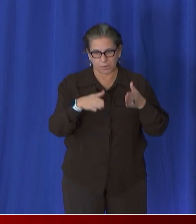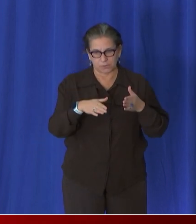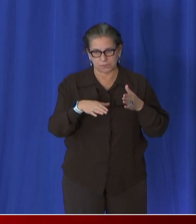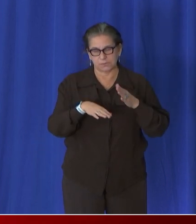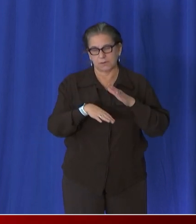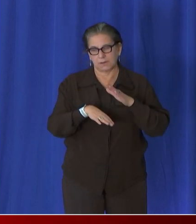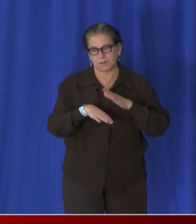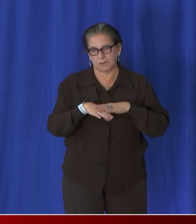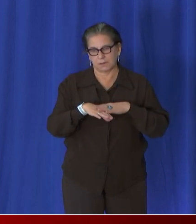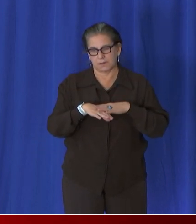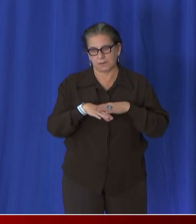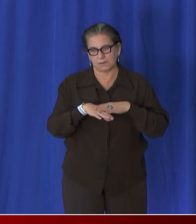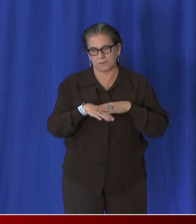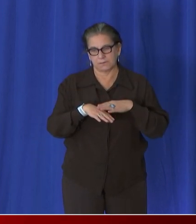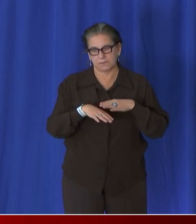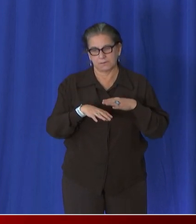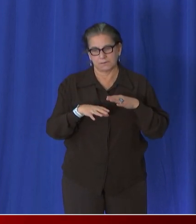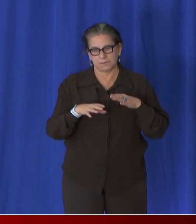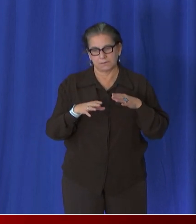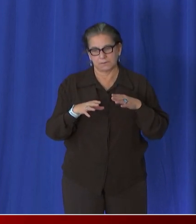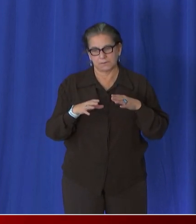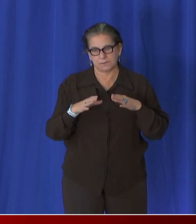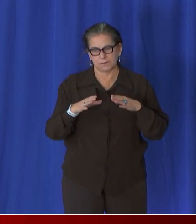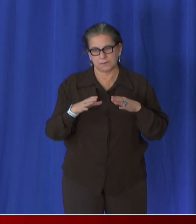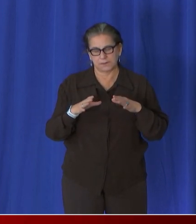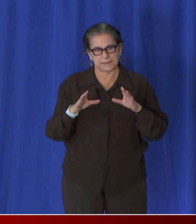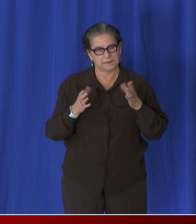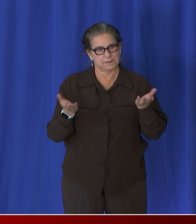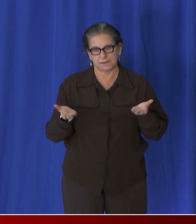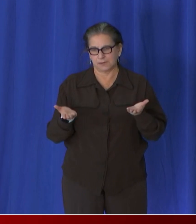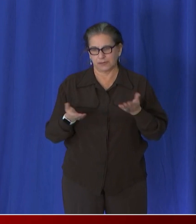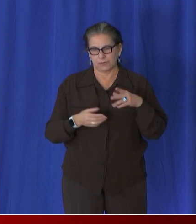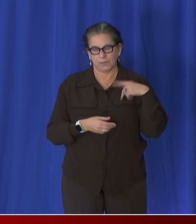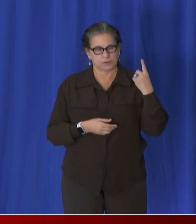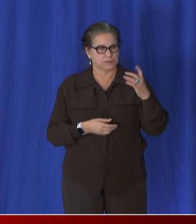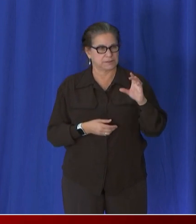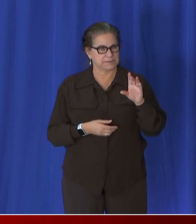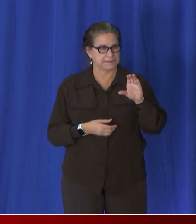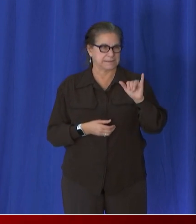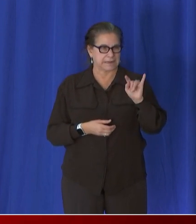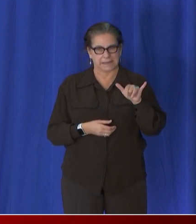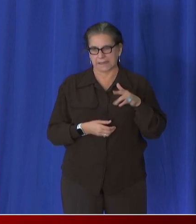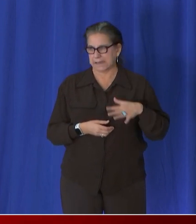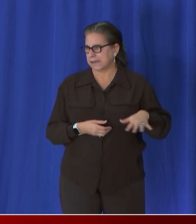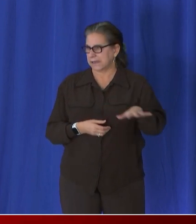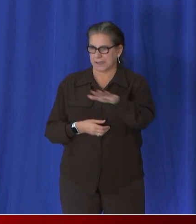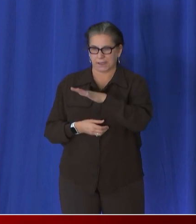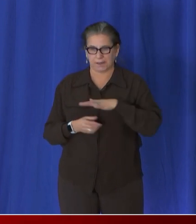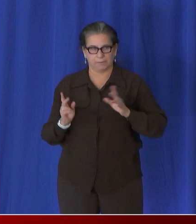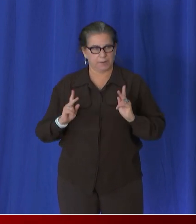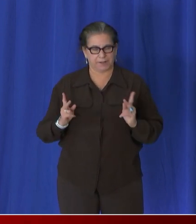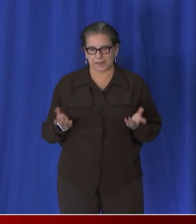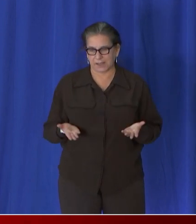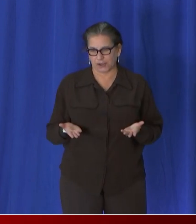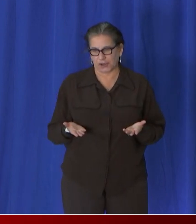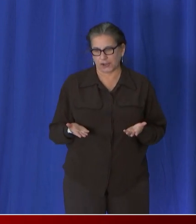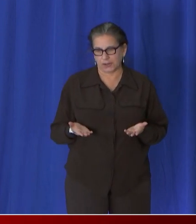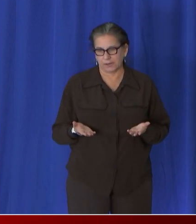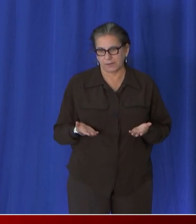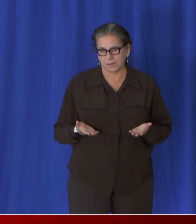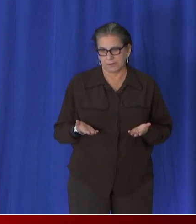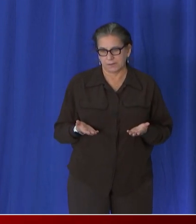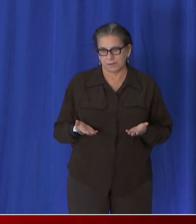in our city, where we know there are big and small gatherings. And we are also focused on